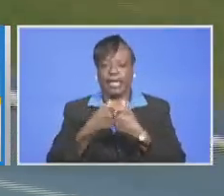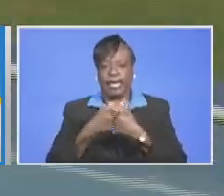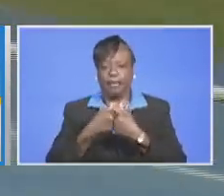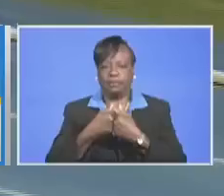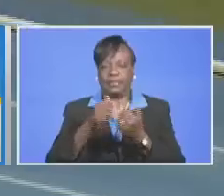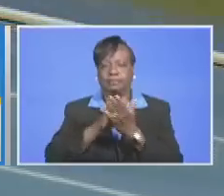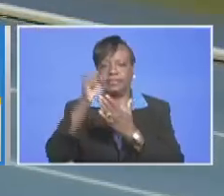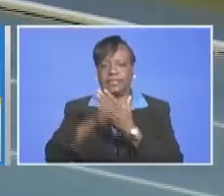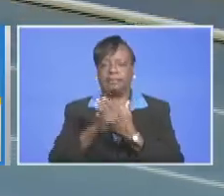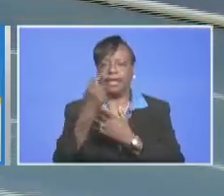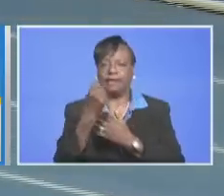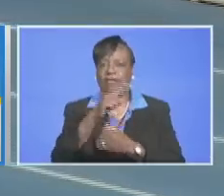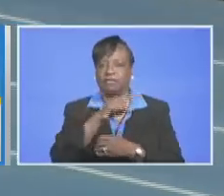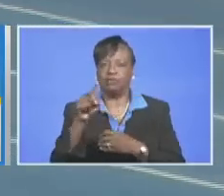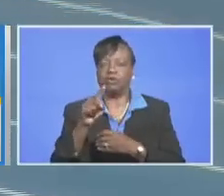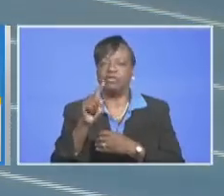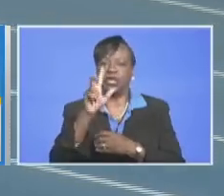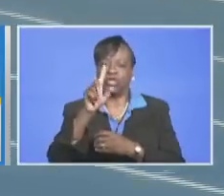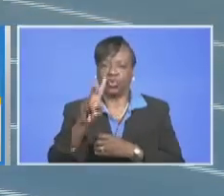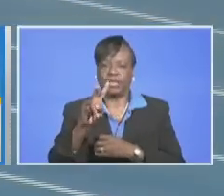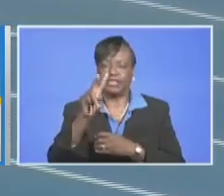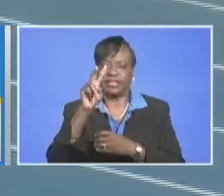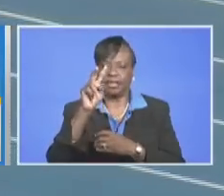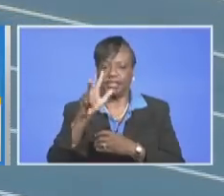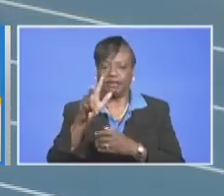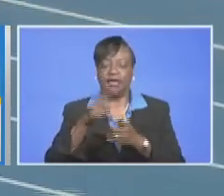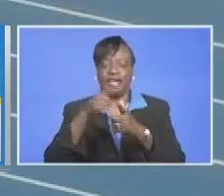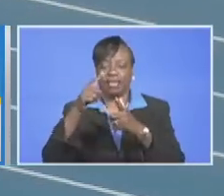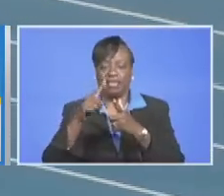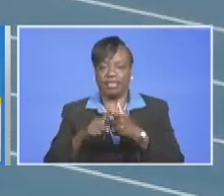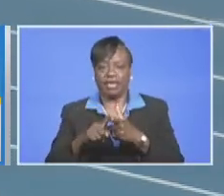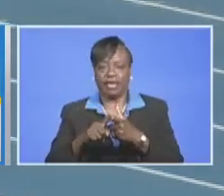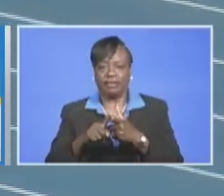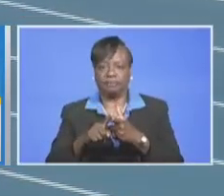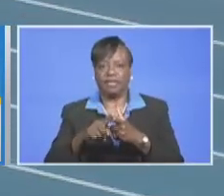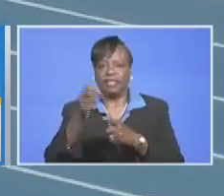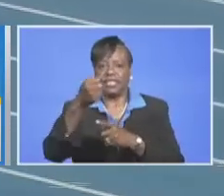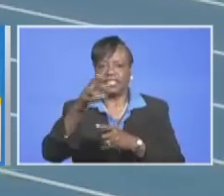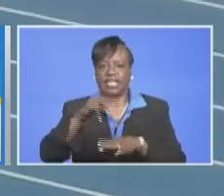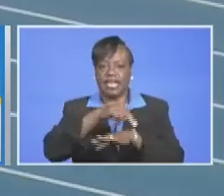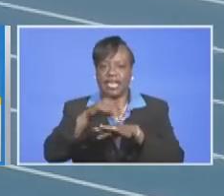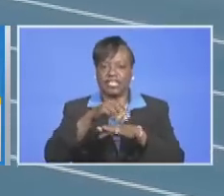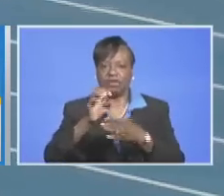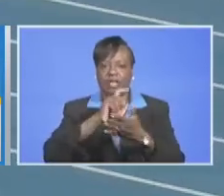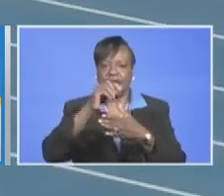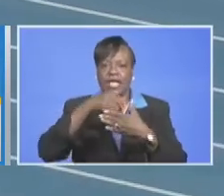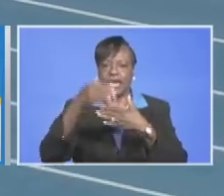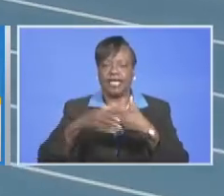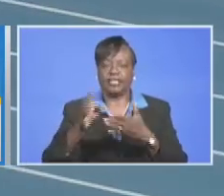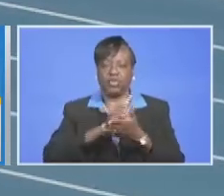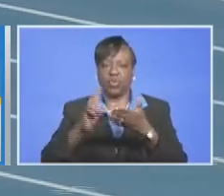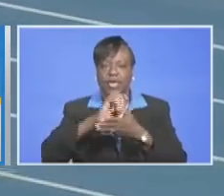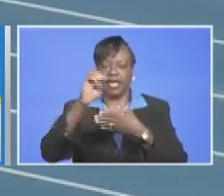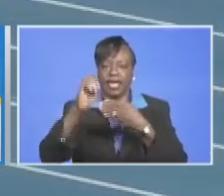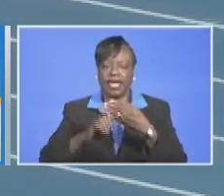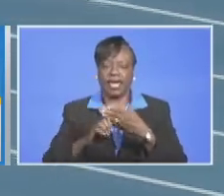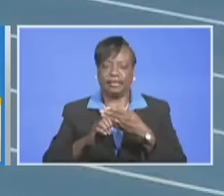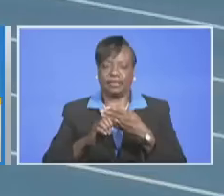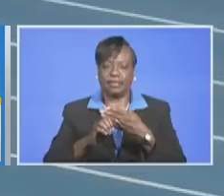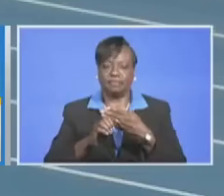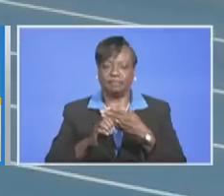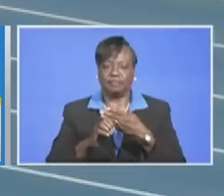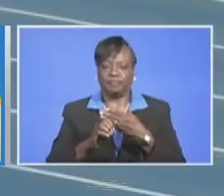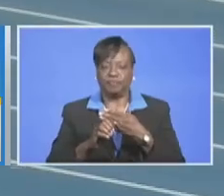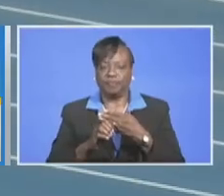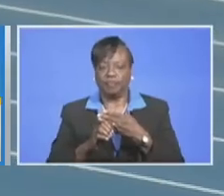September 11th through the 23rd. Now from there, the Senior Nationals also scheduled for next weekend at the same venue. A lot on the line there